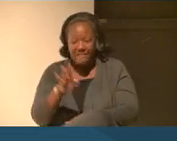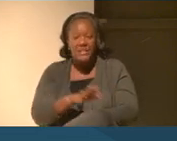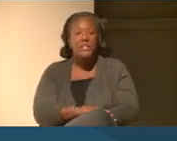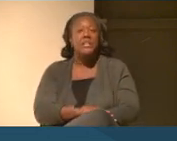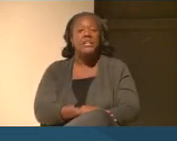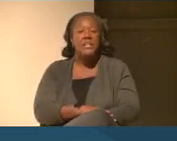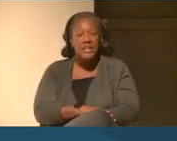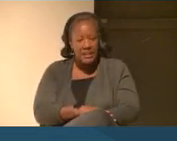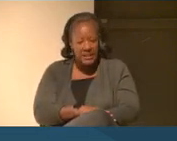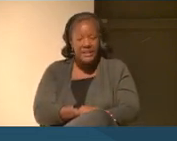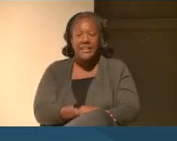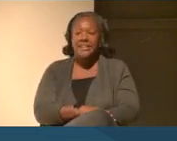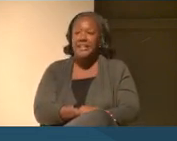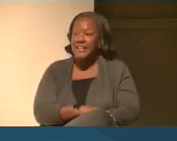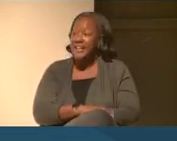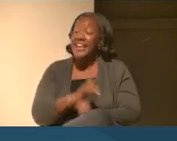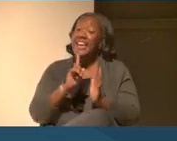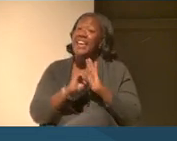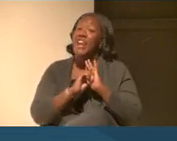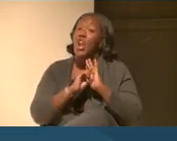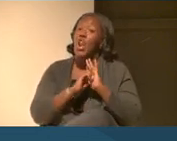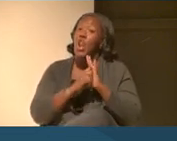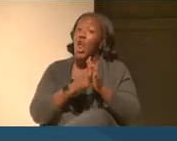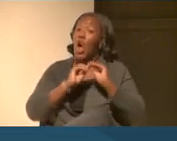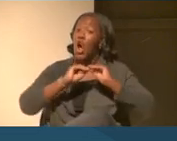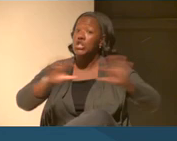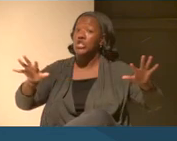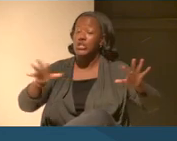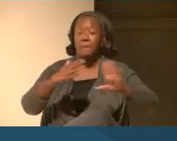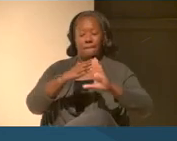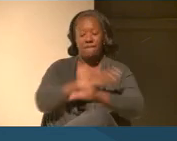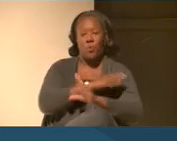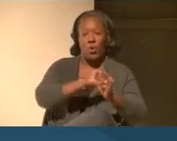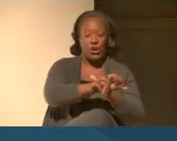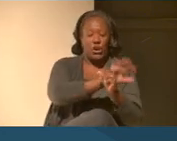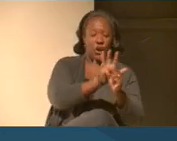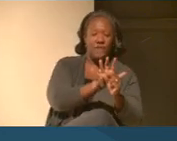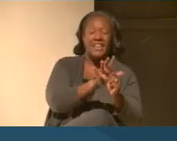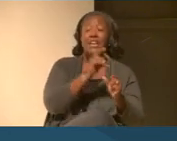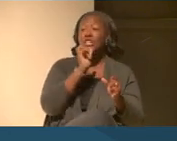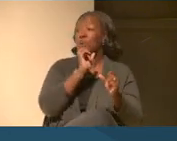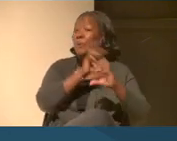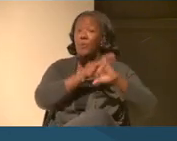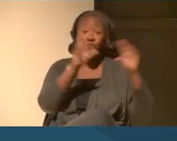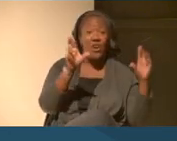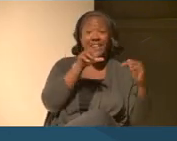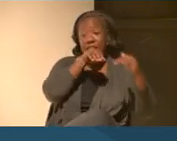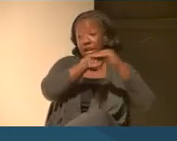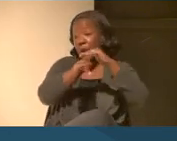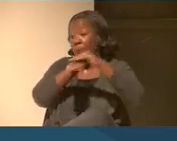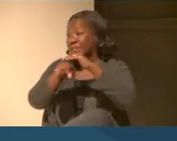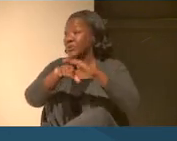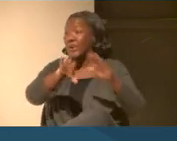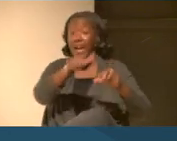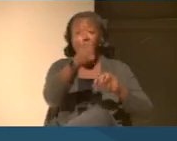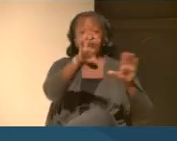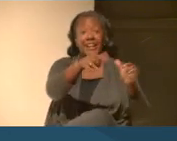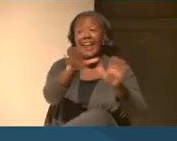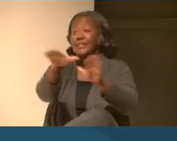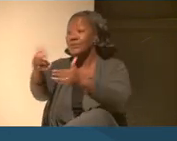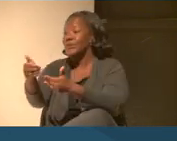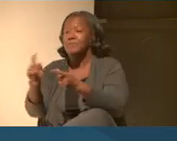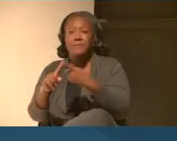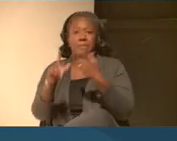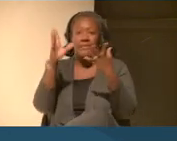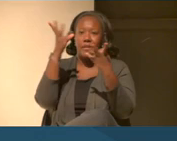It launched just before COVID, so we had all these other classrooms lined up that we then just had to, you know,